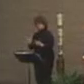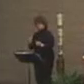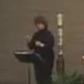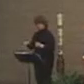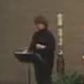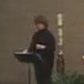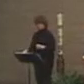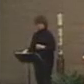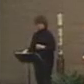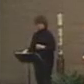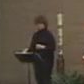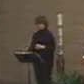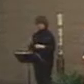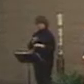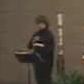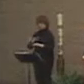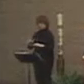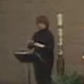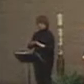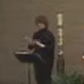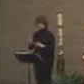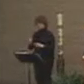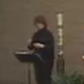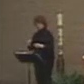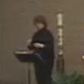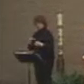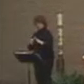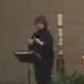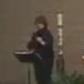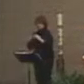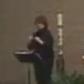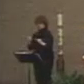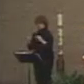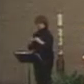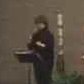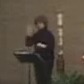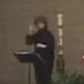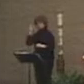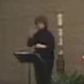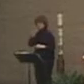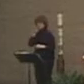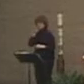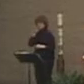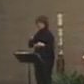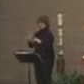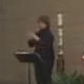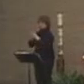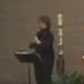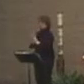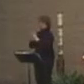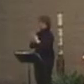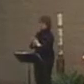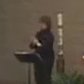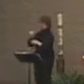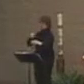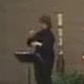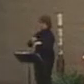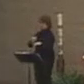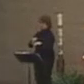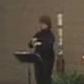In the early part of this book, we hear of his mother in the temple praying